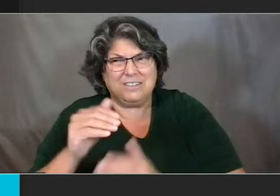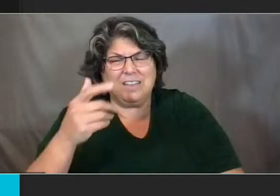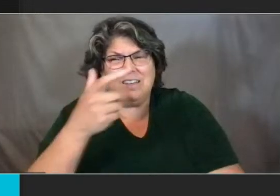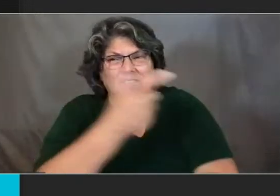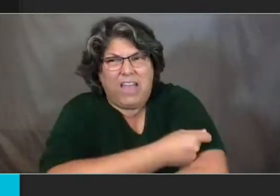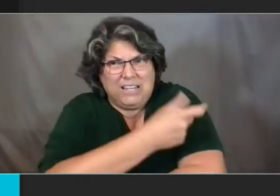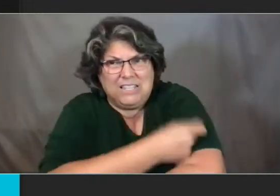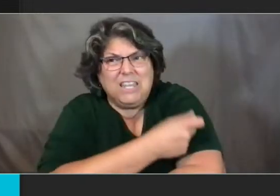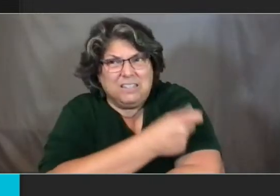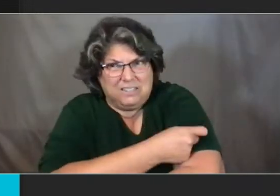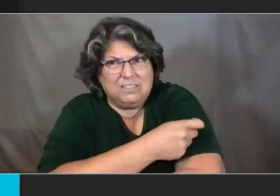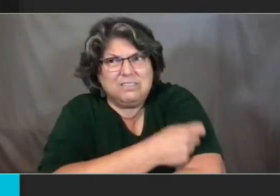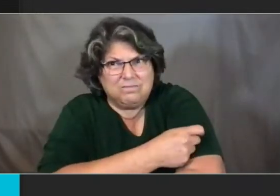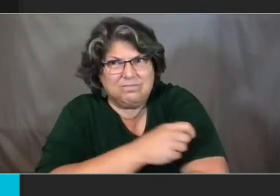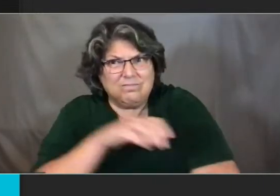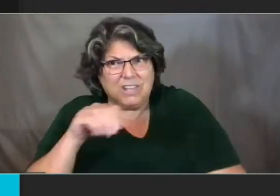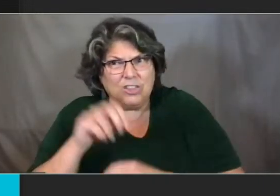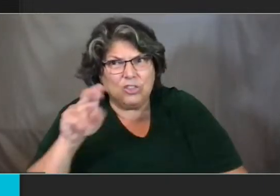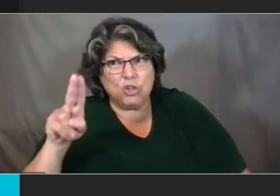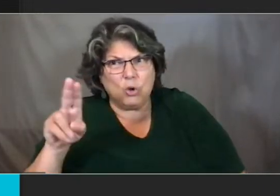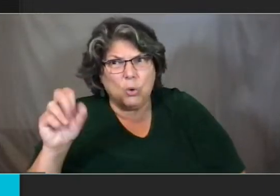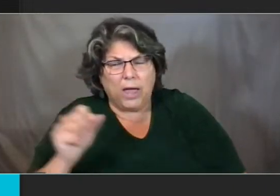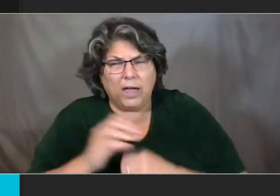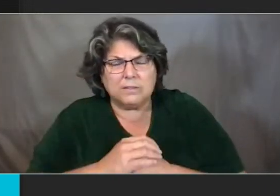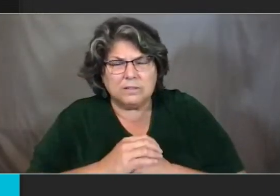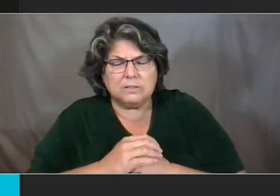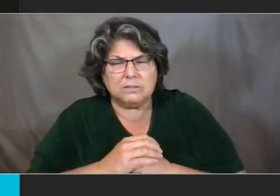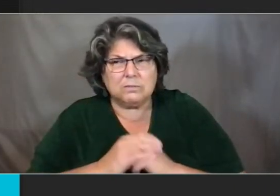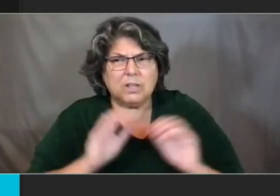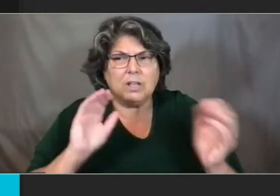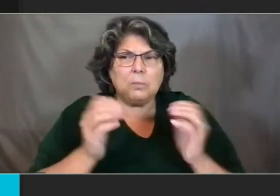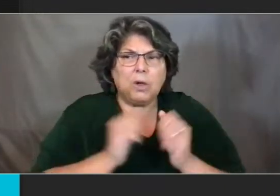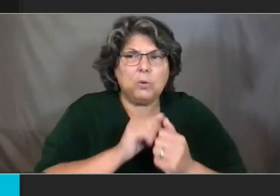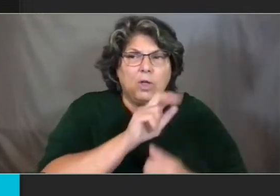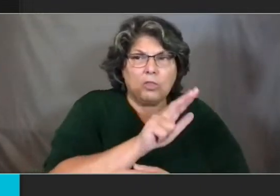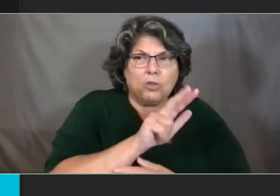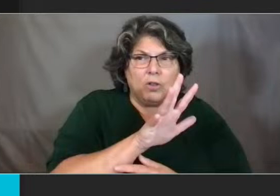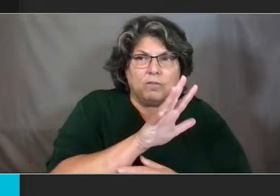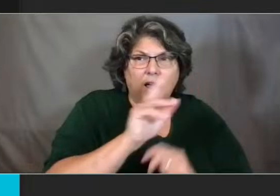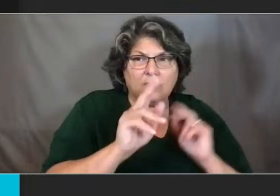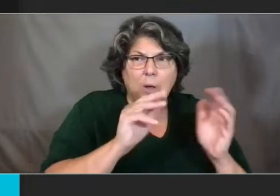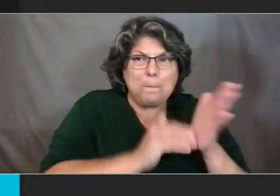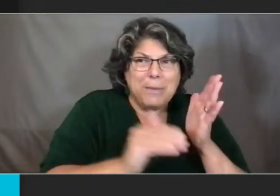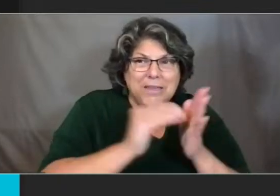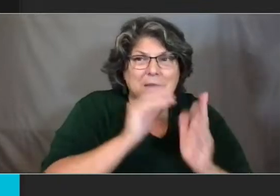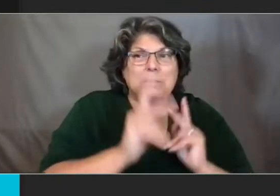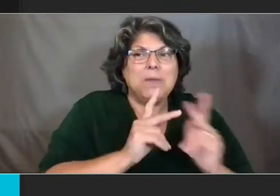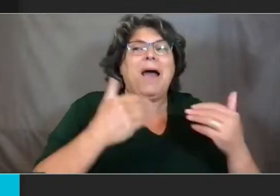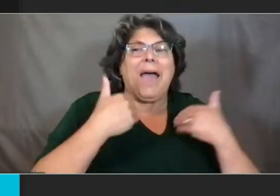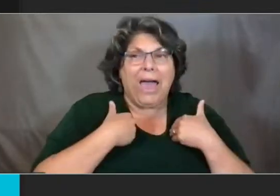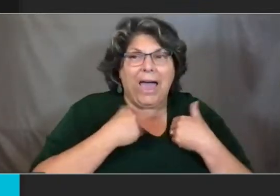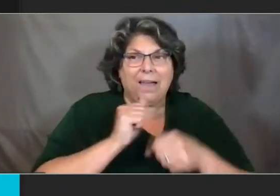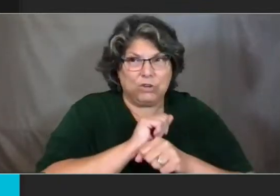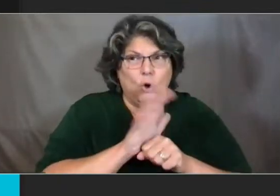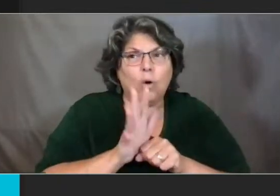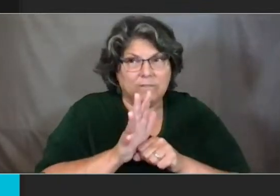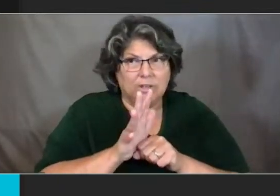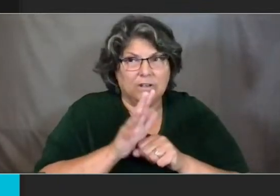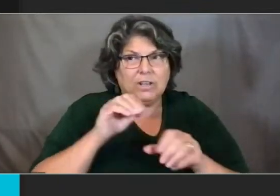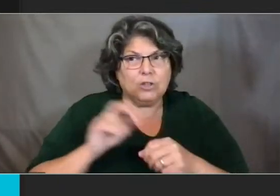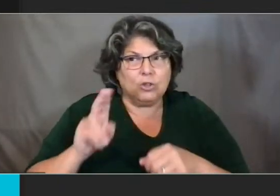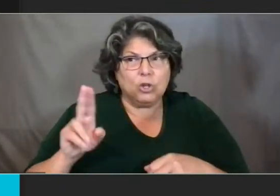States. Compare that to the 35 million COVID cases in the United States that we've had, 35